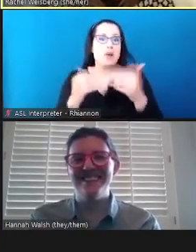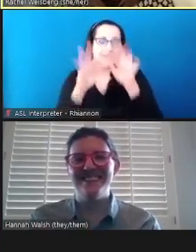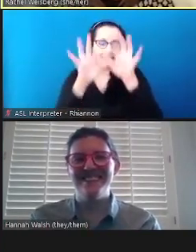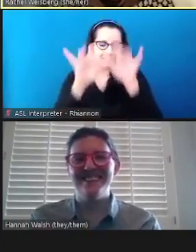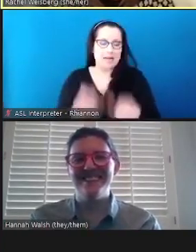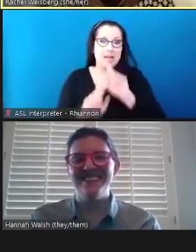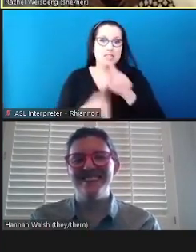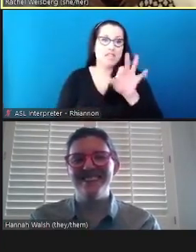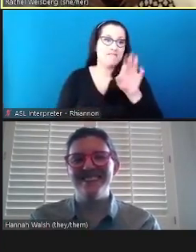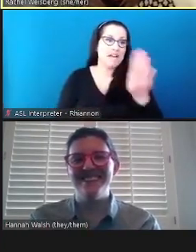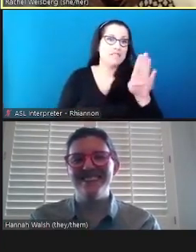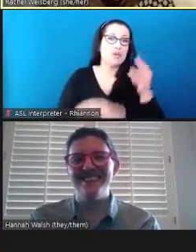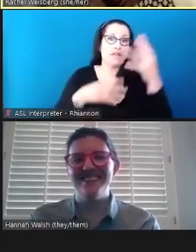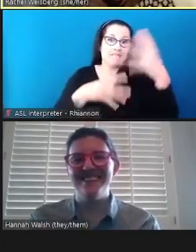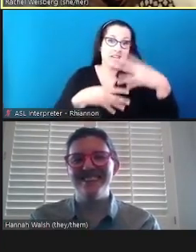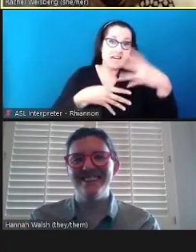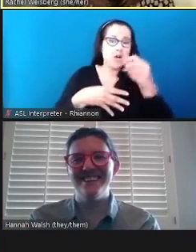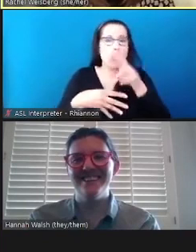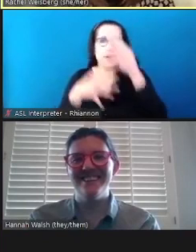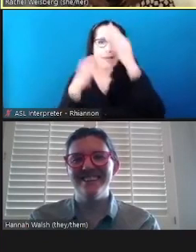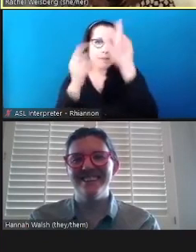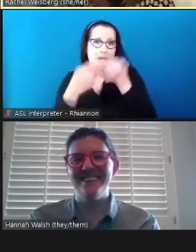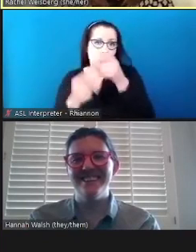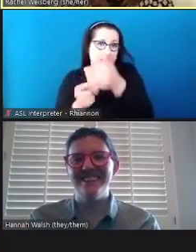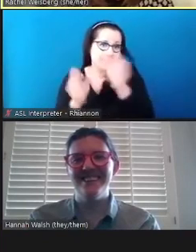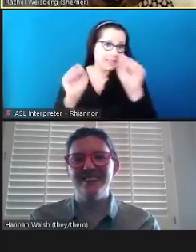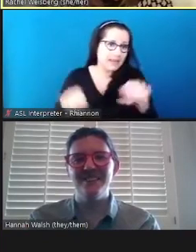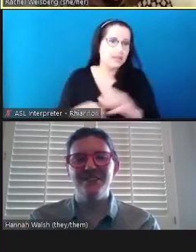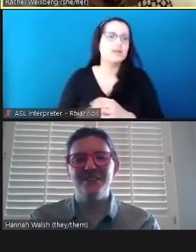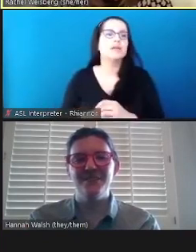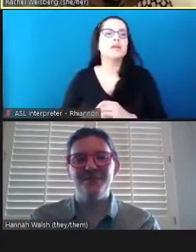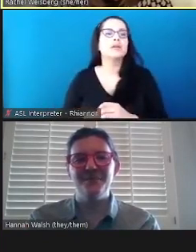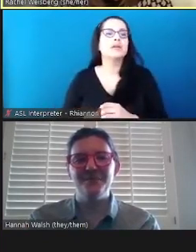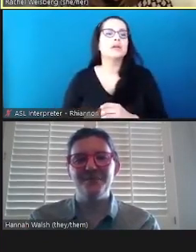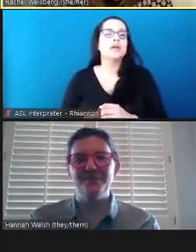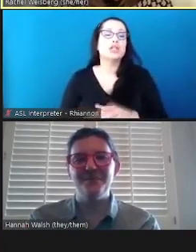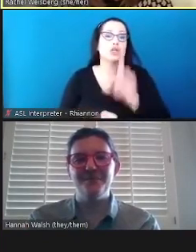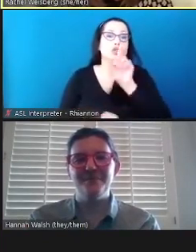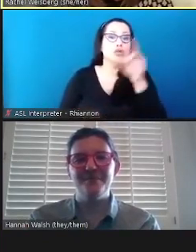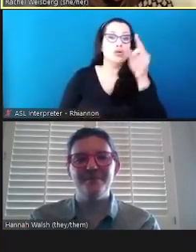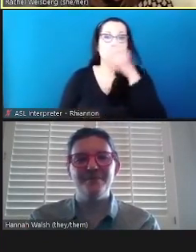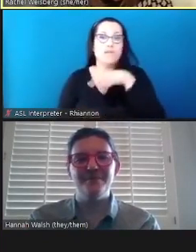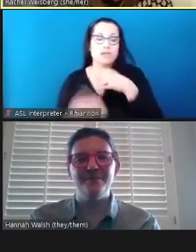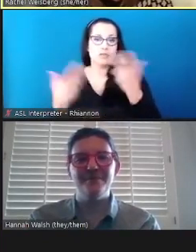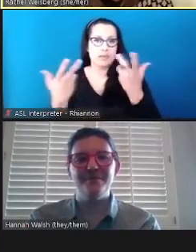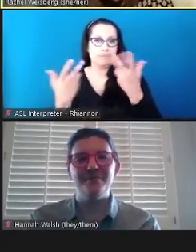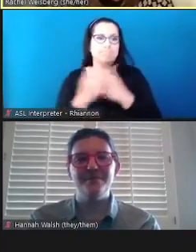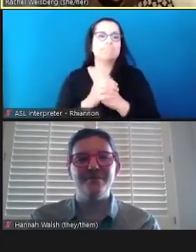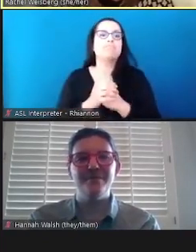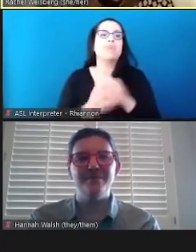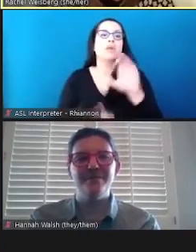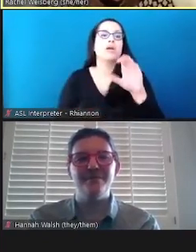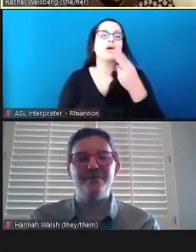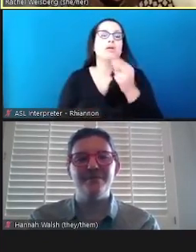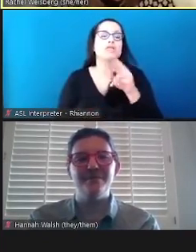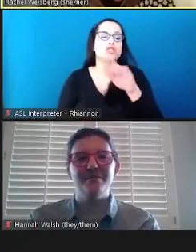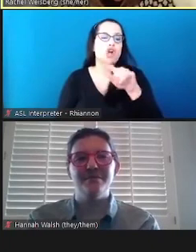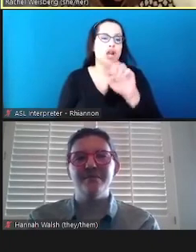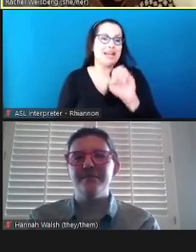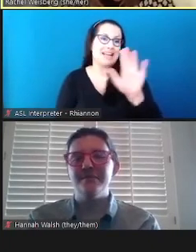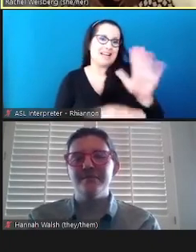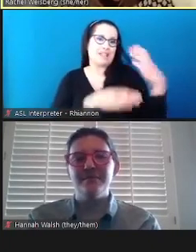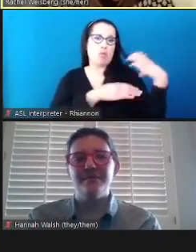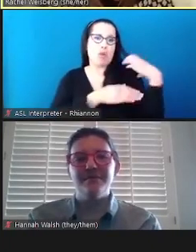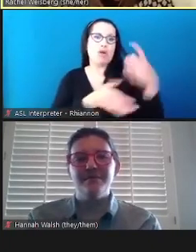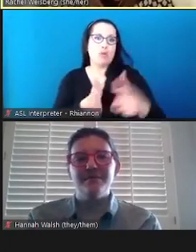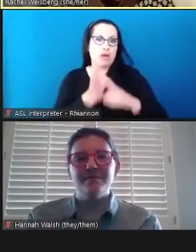or just think about it. And the question is true or false. We've got Charlie, and Charlie's employer